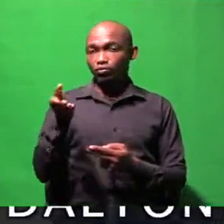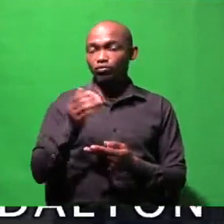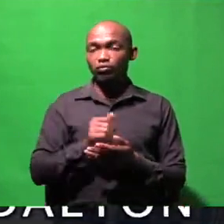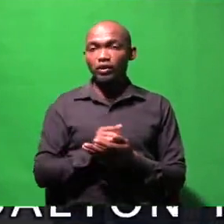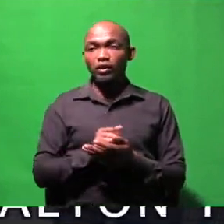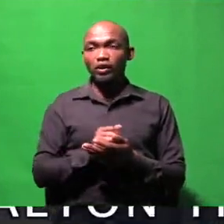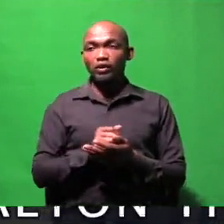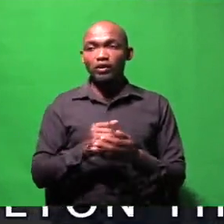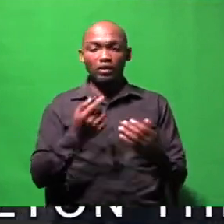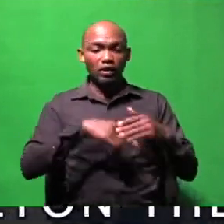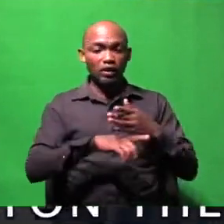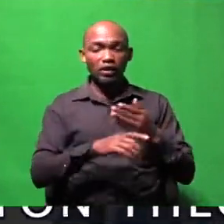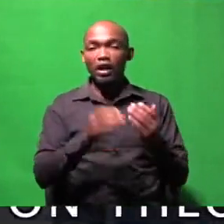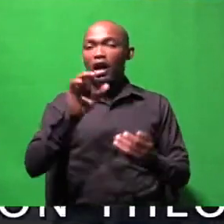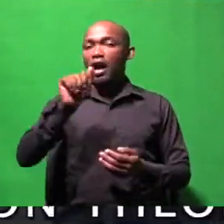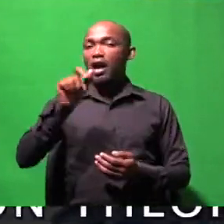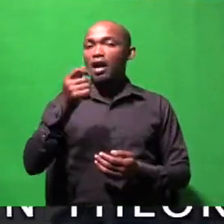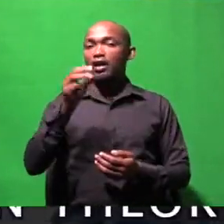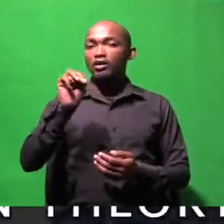taken as his contribution.